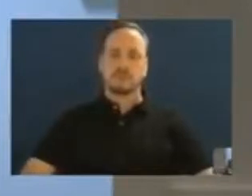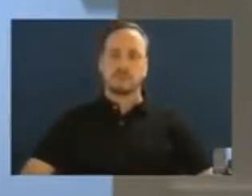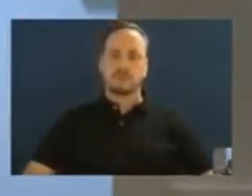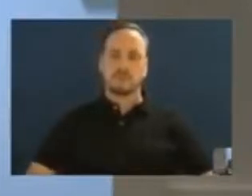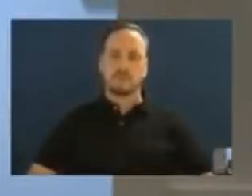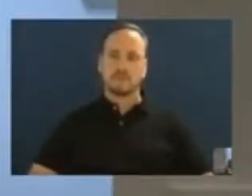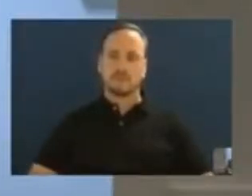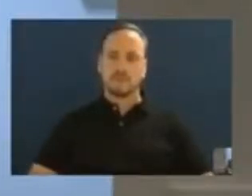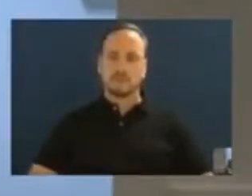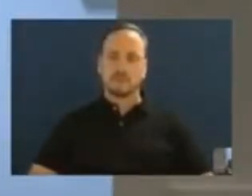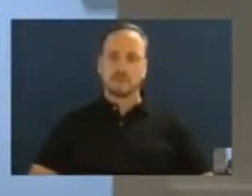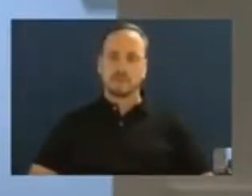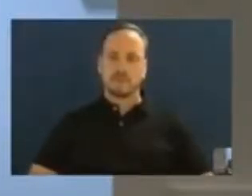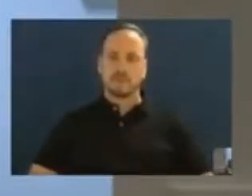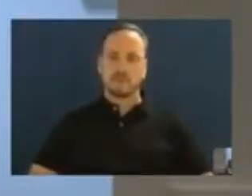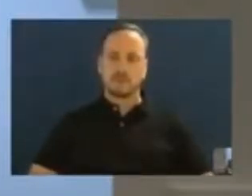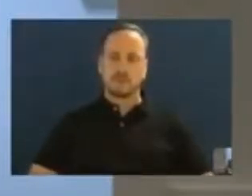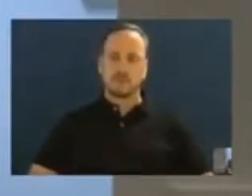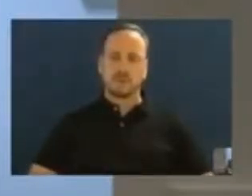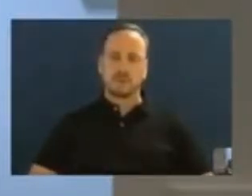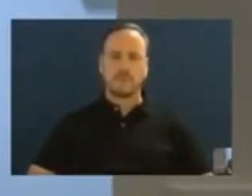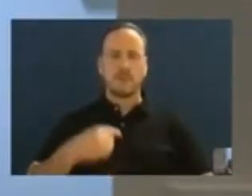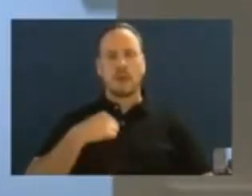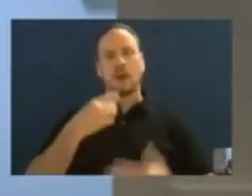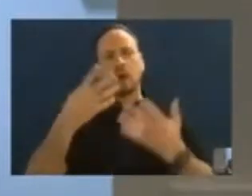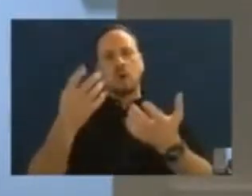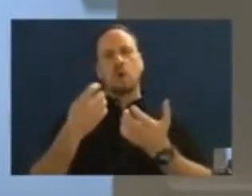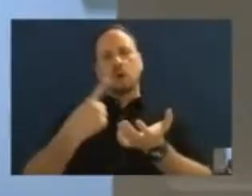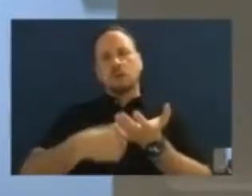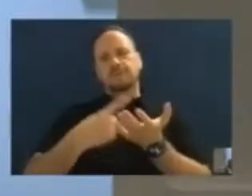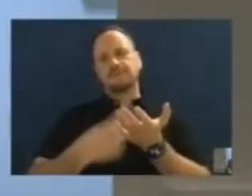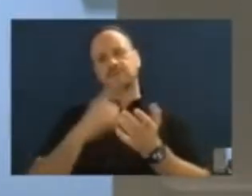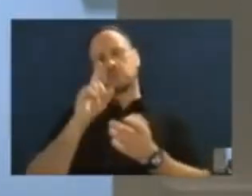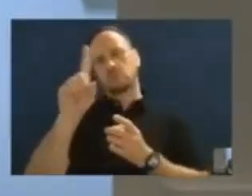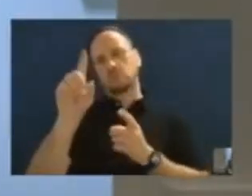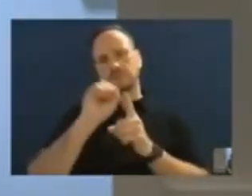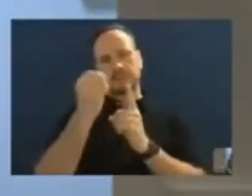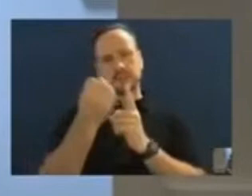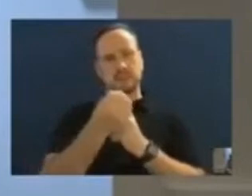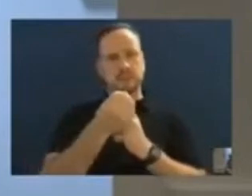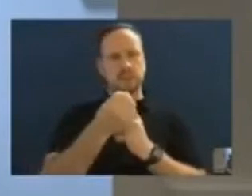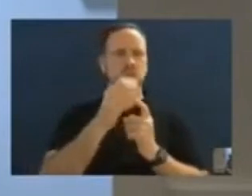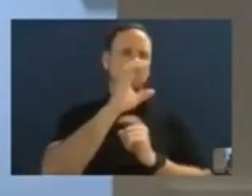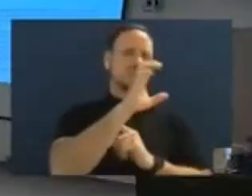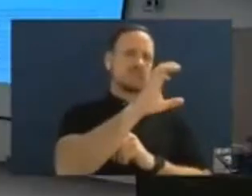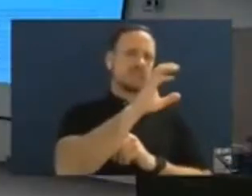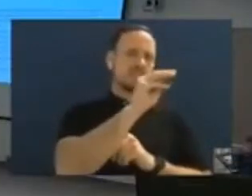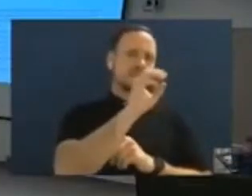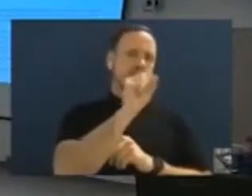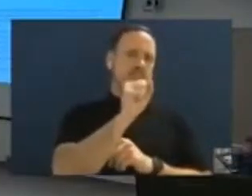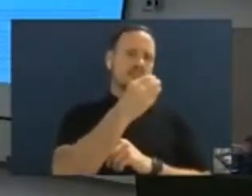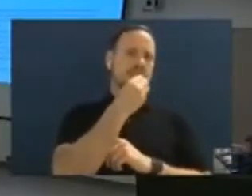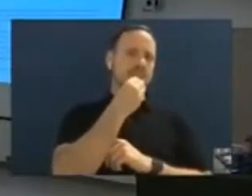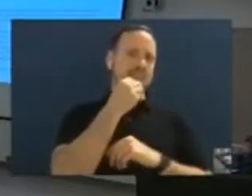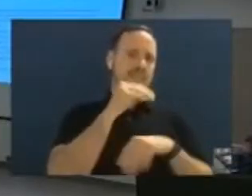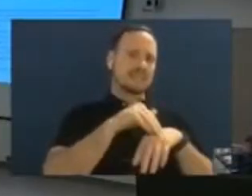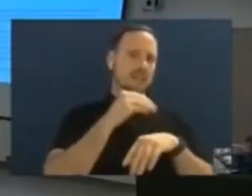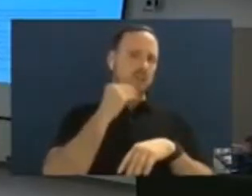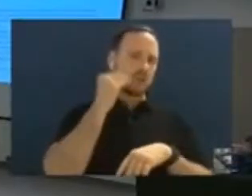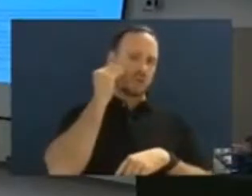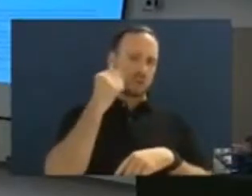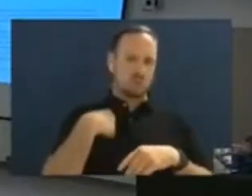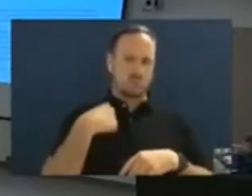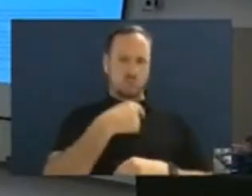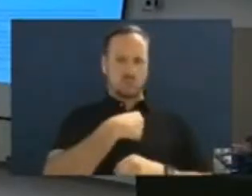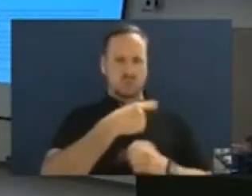quick scenario that you mentioned with CMS Eats at Home, that we went over it fairly quickly, and I don't know